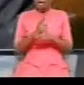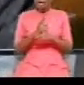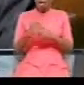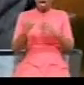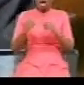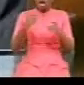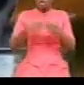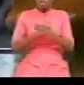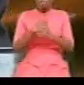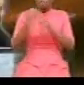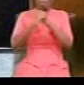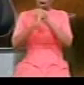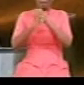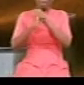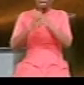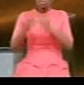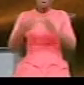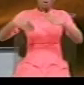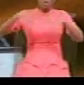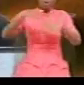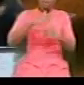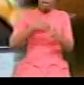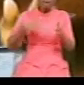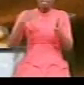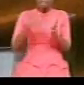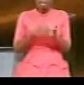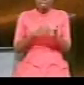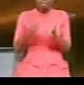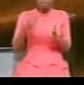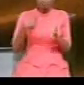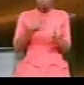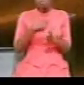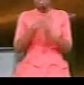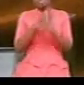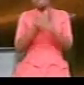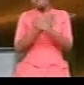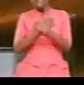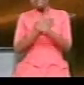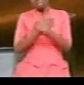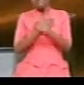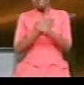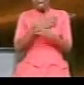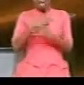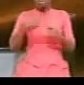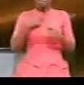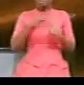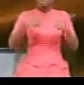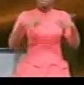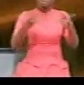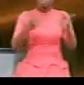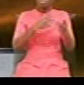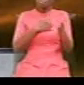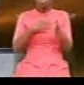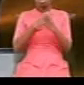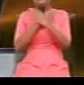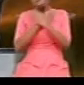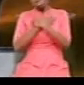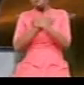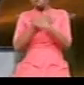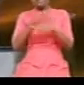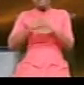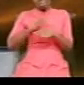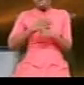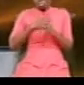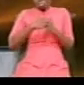gospel campaign over and again, therefore we relax and then we go and rest on our